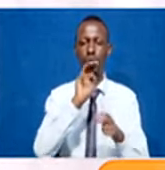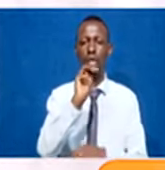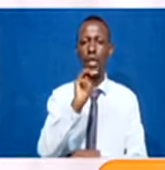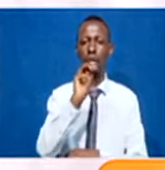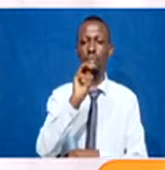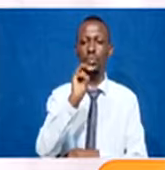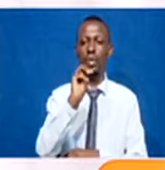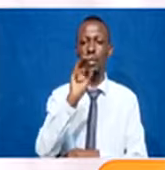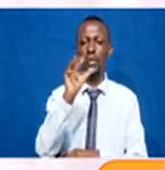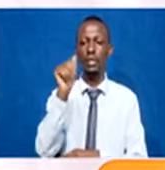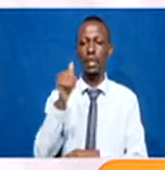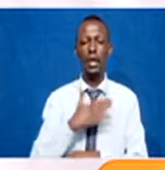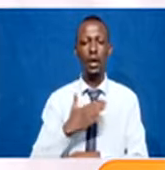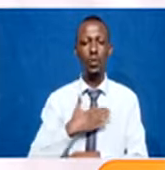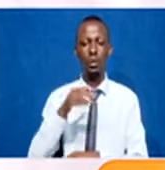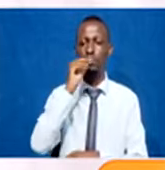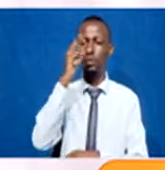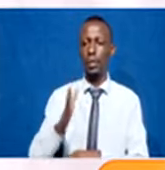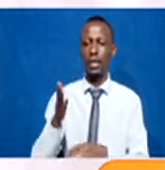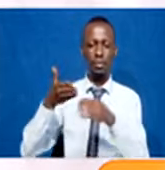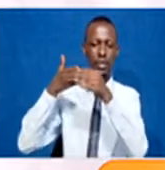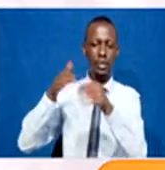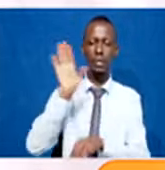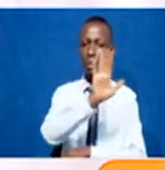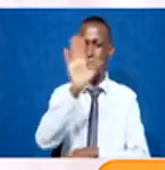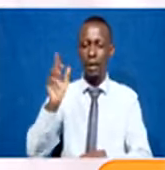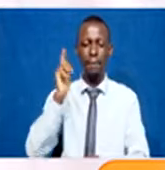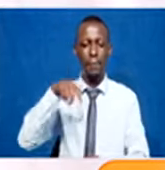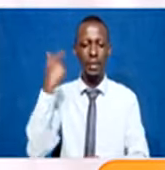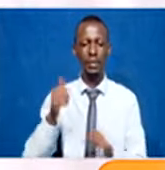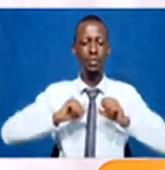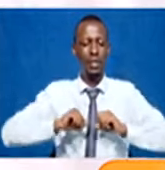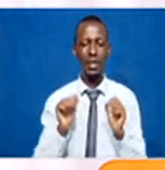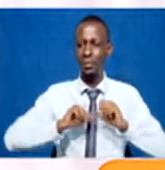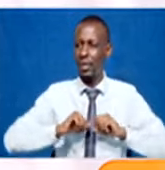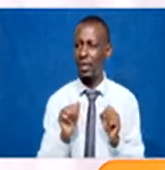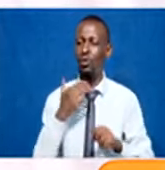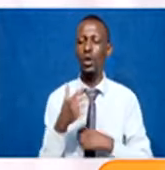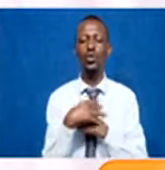wetu wakiongozwa na speaker. I am so happy. I am also very envious of Nakuru